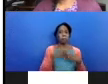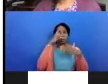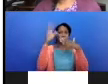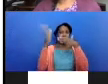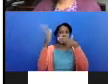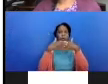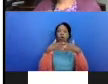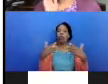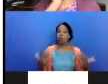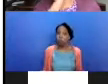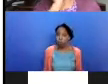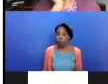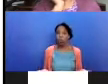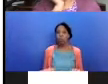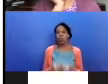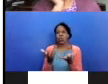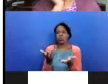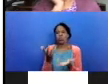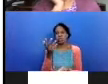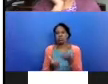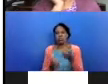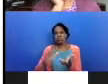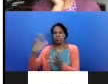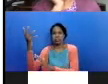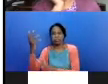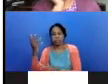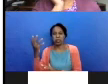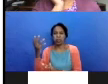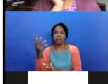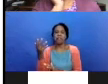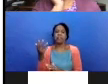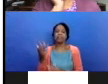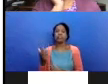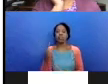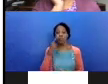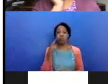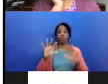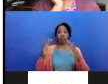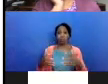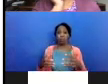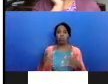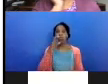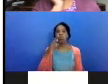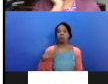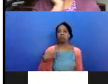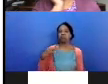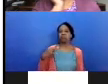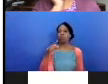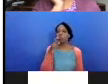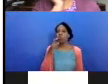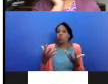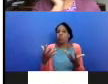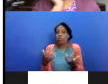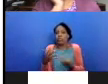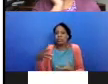to be, the people I want to move into group are the people who want to be there. I want to do that all contractually. I don't want to be kind of creating harm